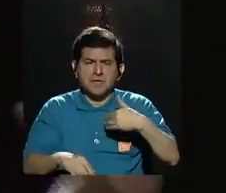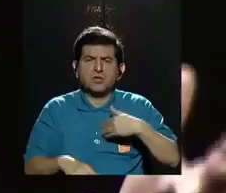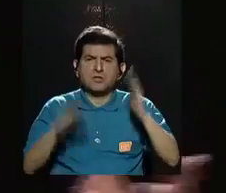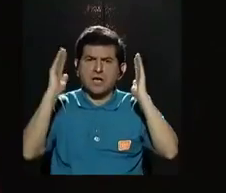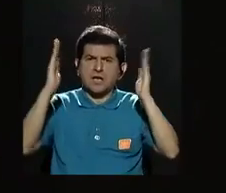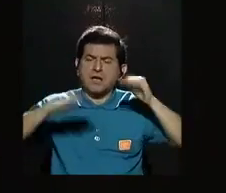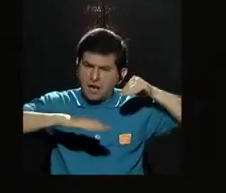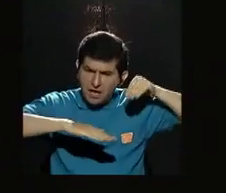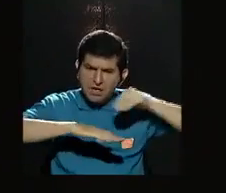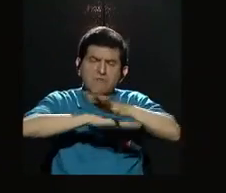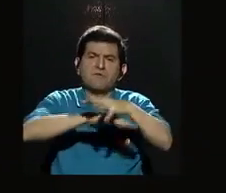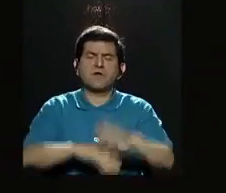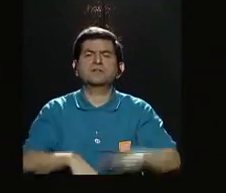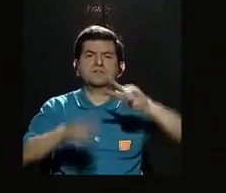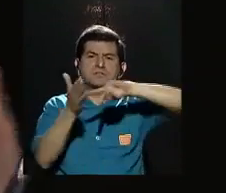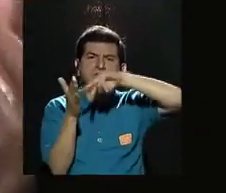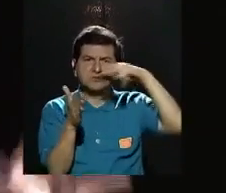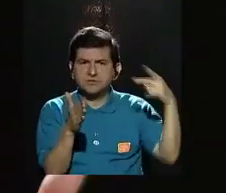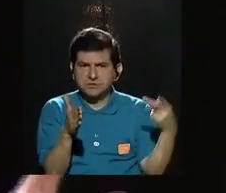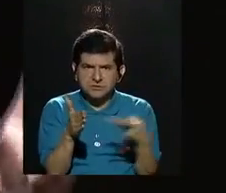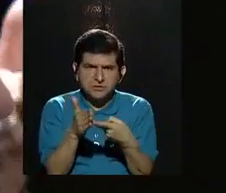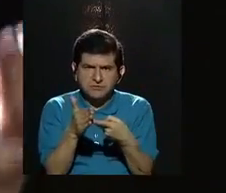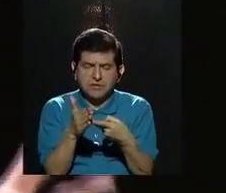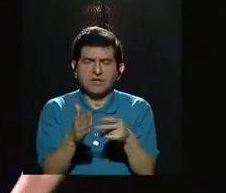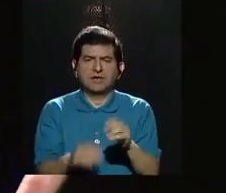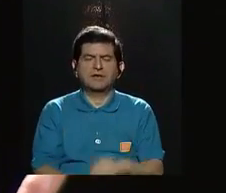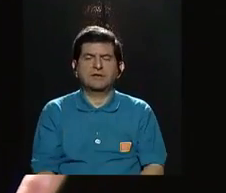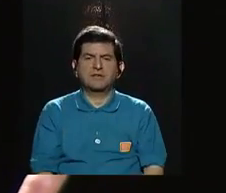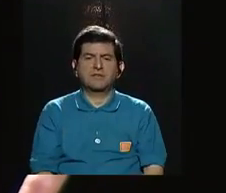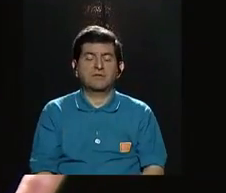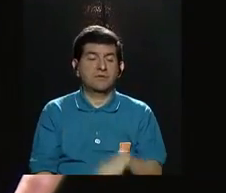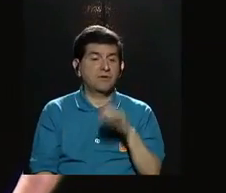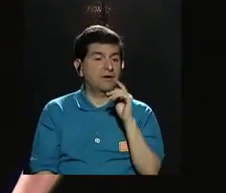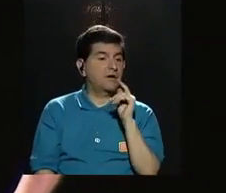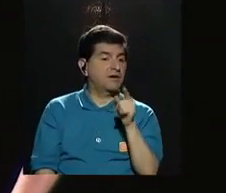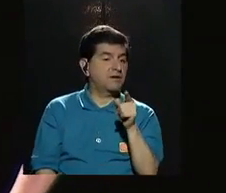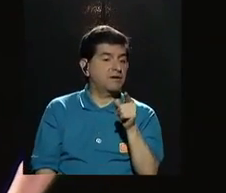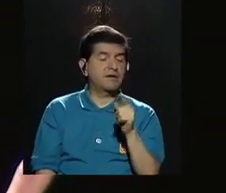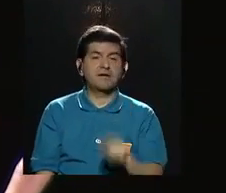the meaning of the slogan Black Lives Matter